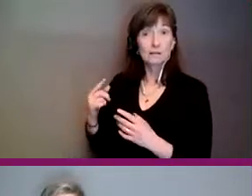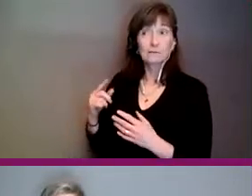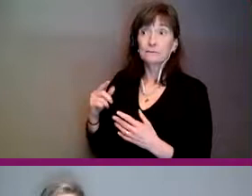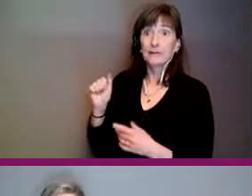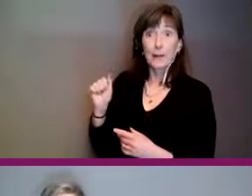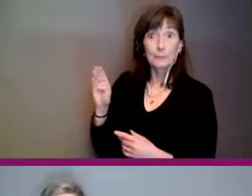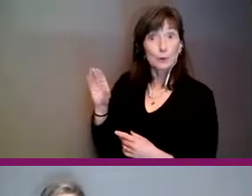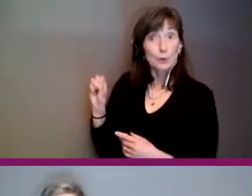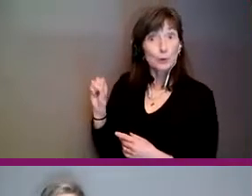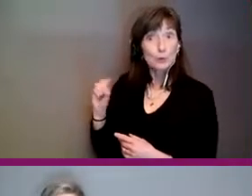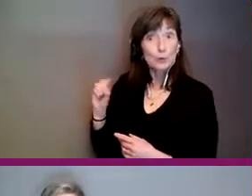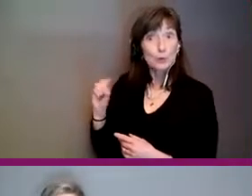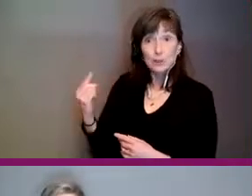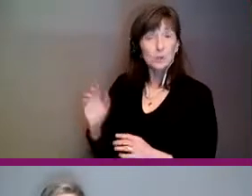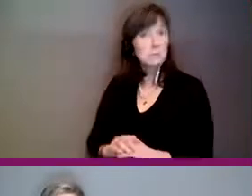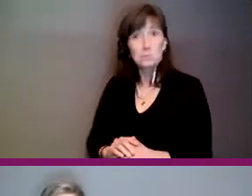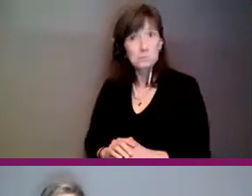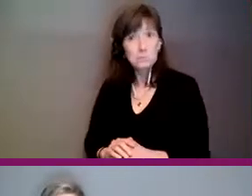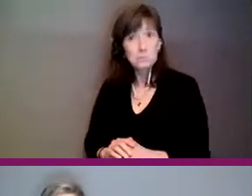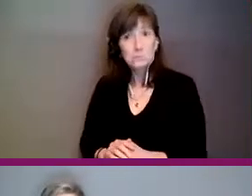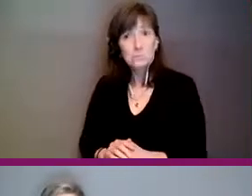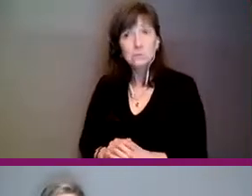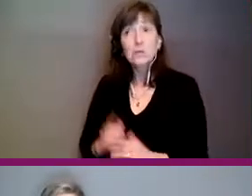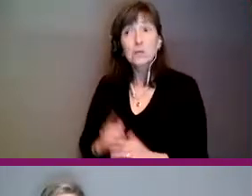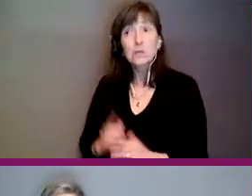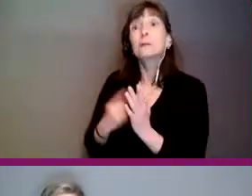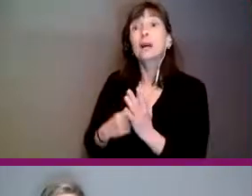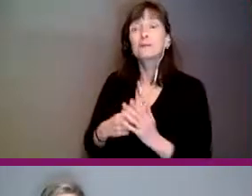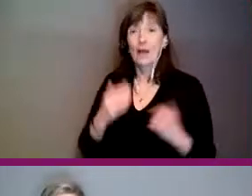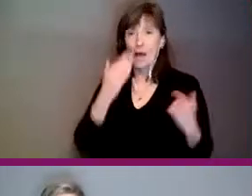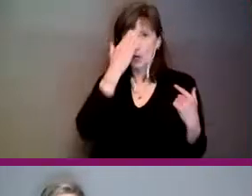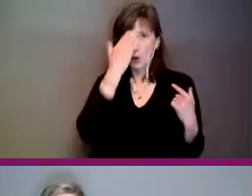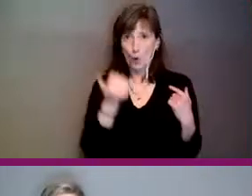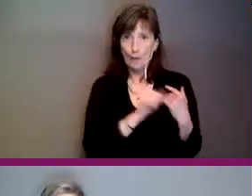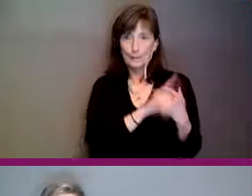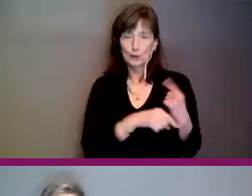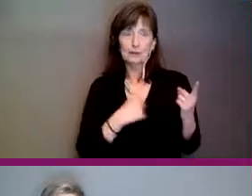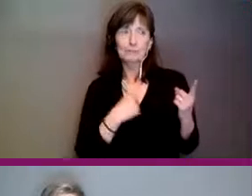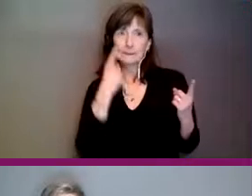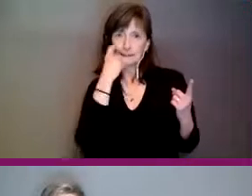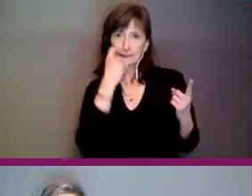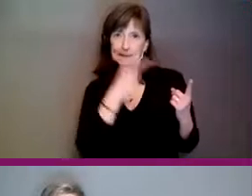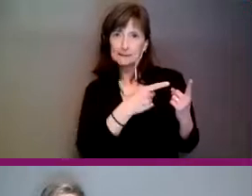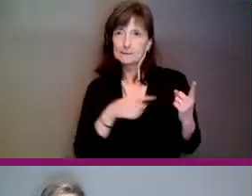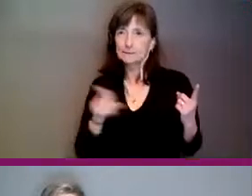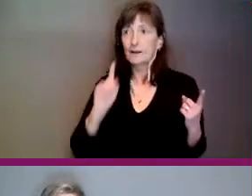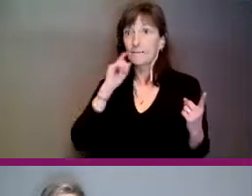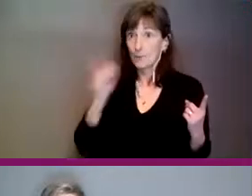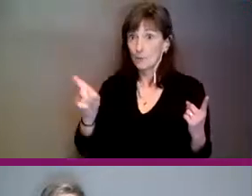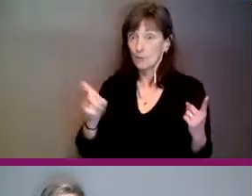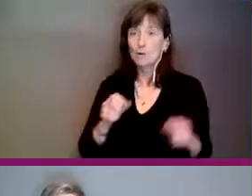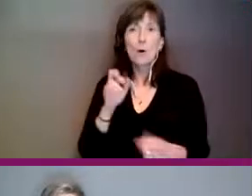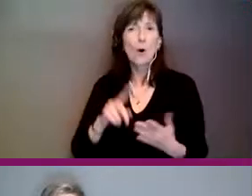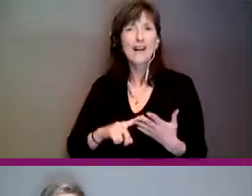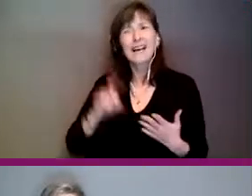abusive situation. Sometimes it's people who know someone else who has been abused, or they just want some resources, and they